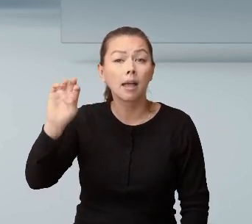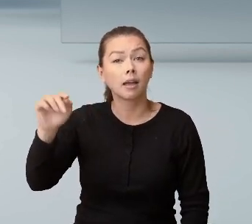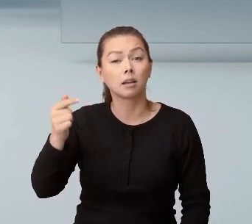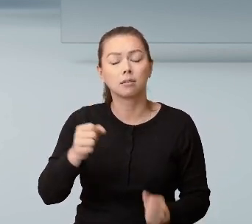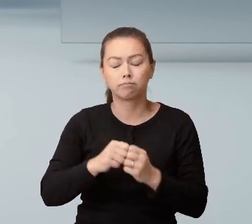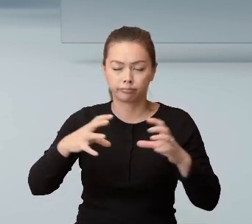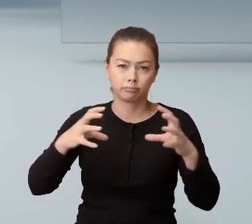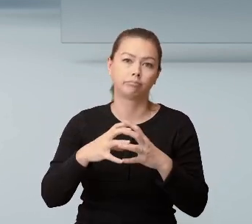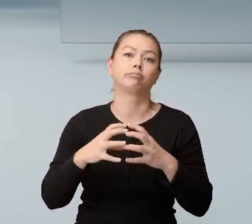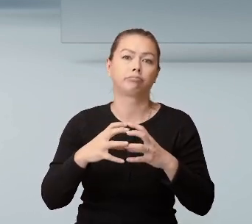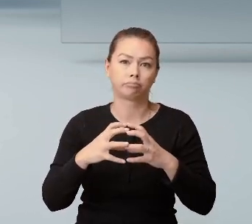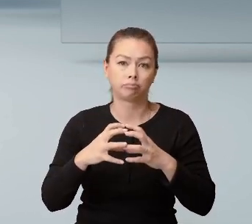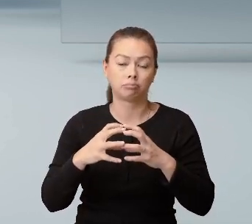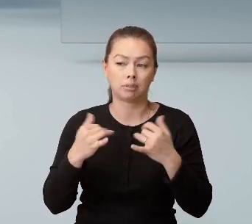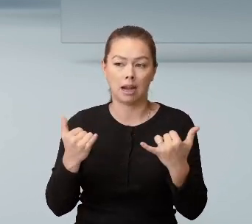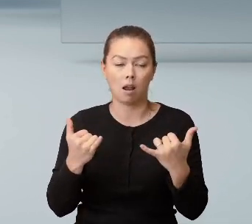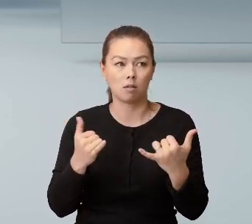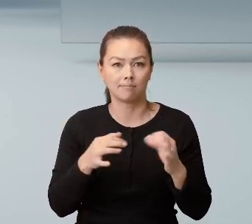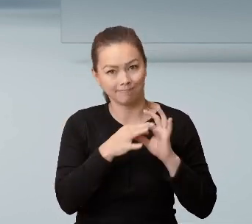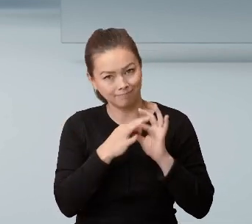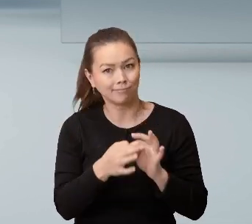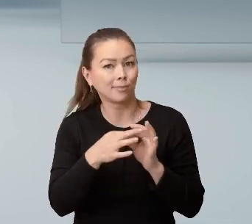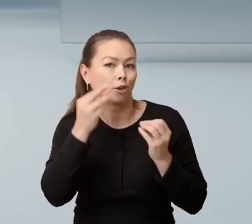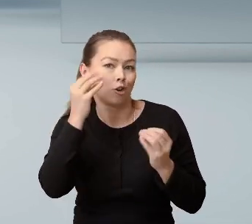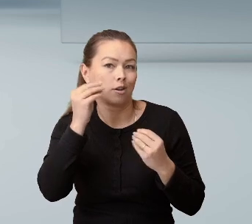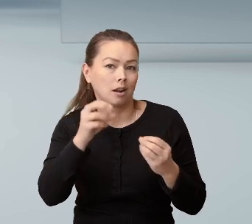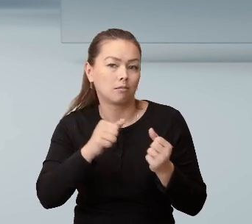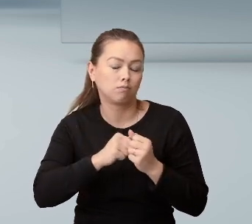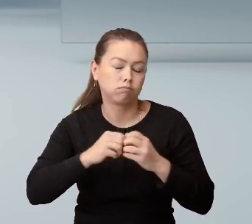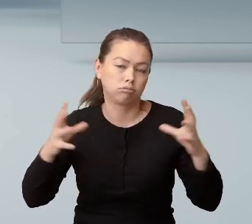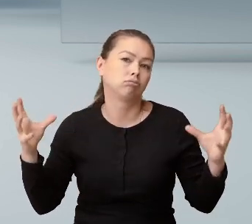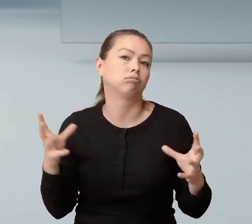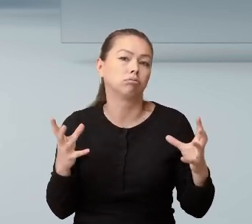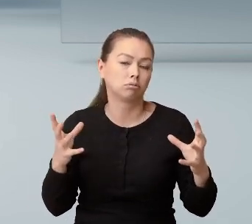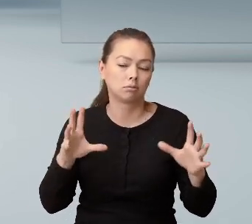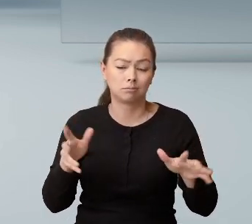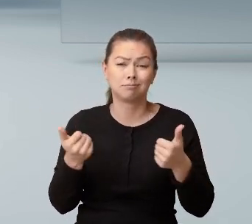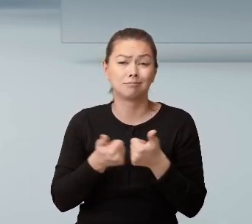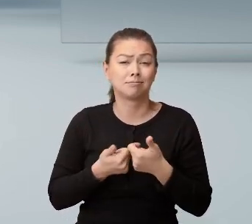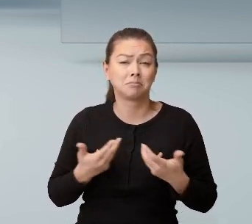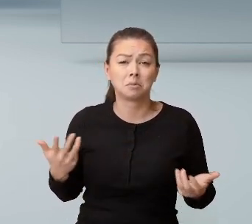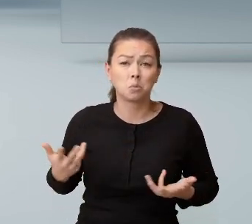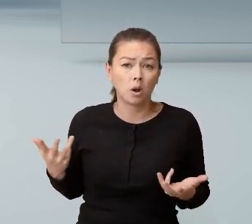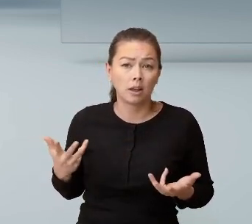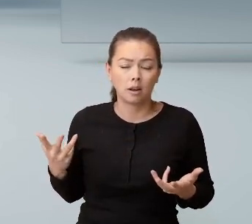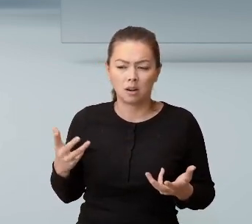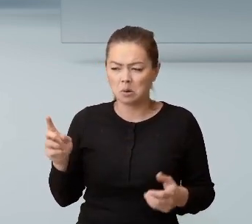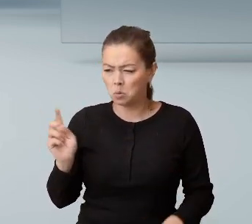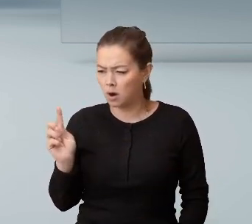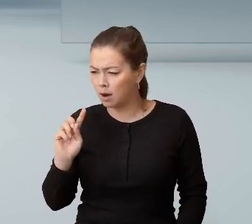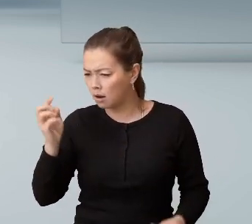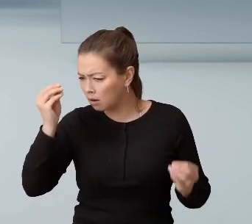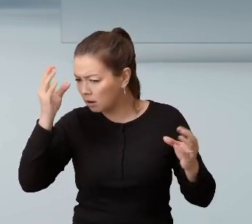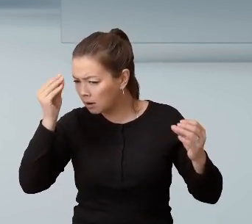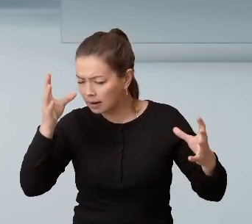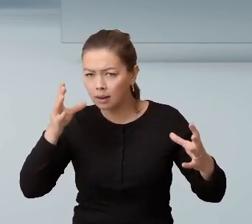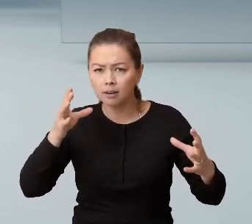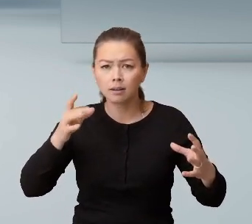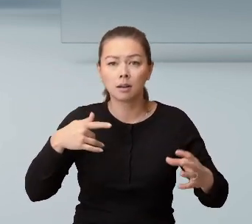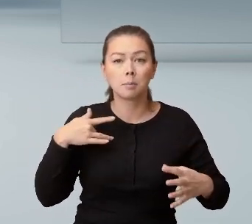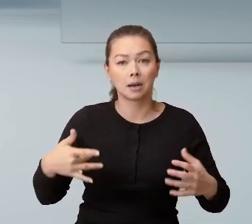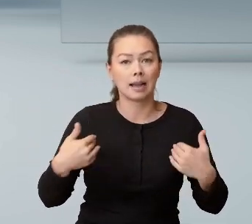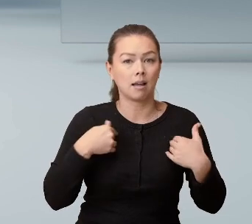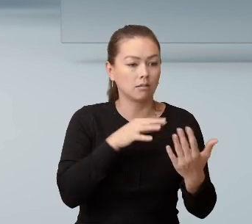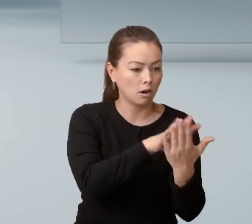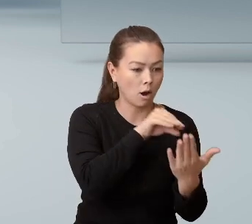like. Some of the challenges we face include not knowing where the content is stored. I'm sure you're all aware of